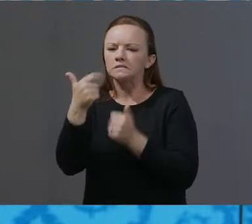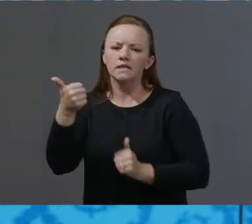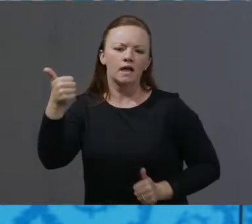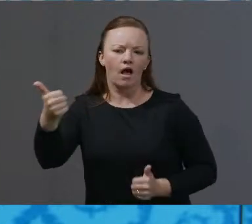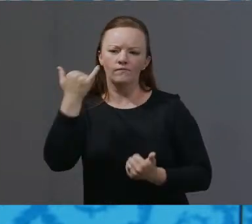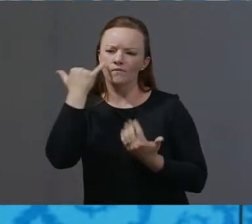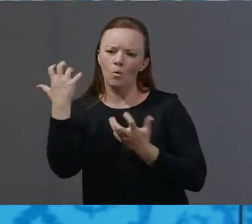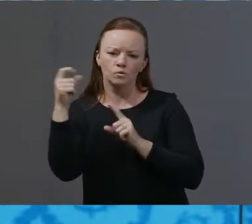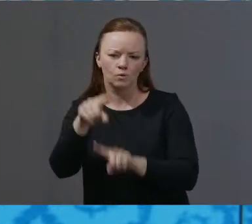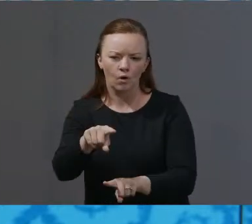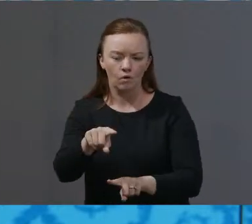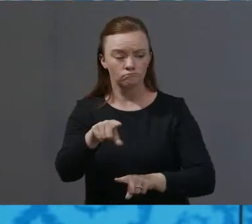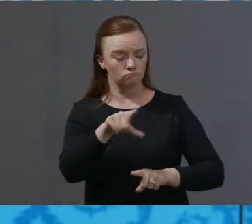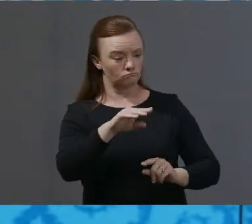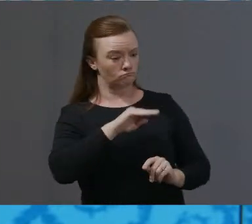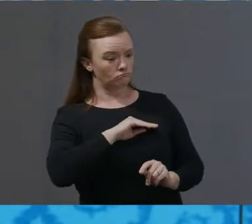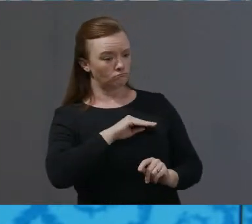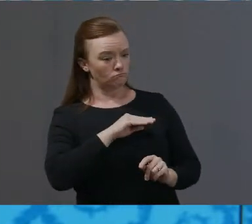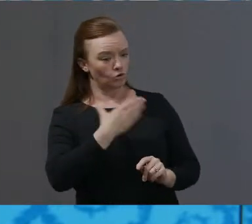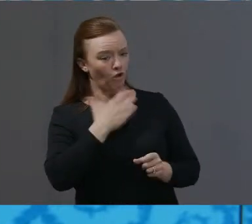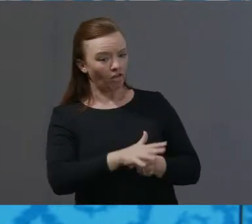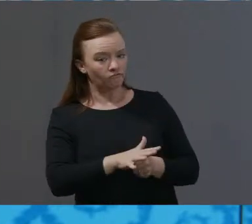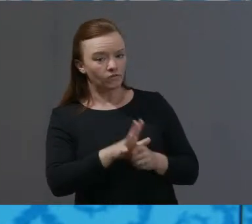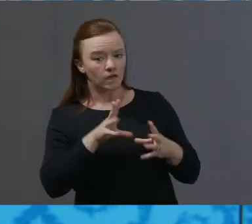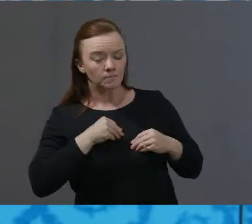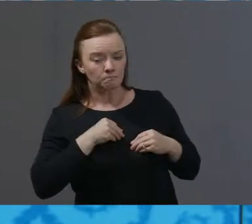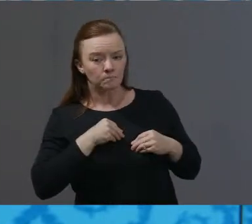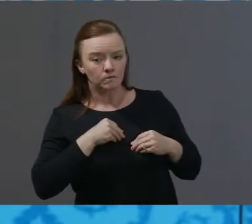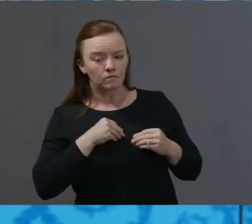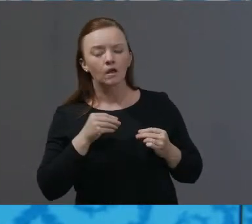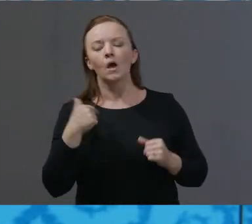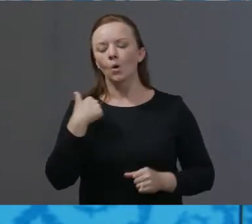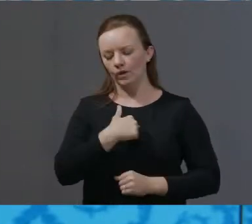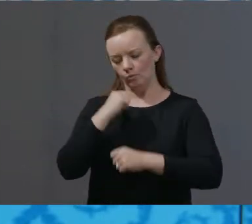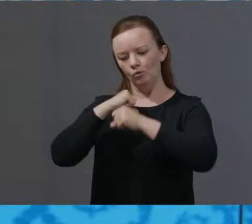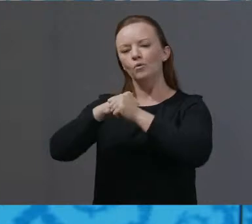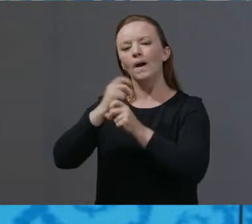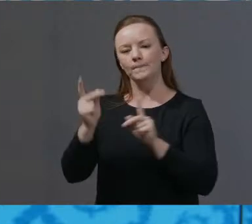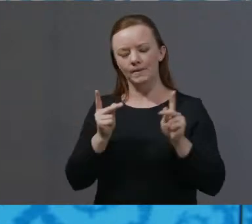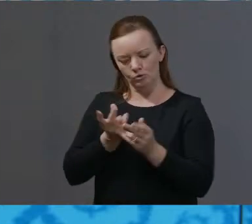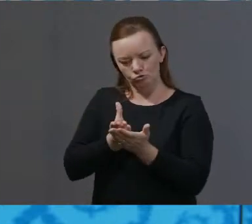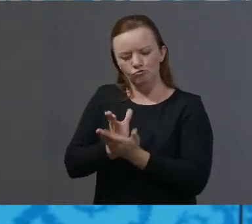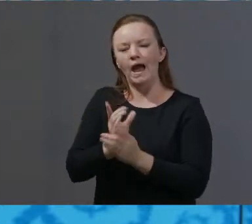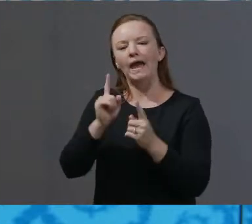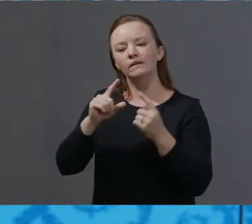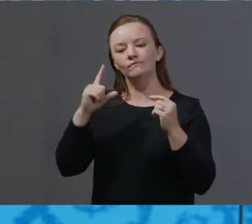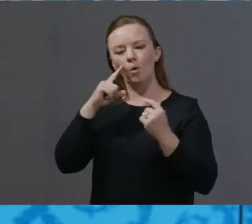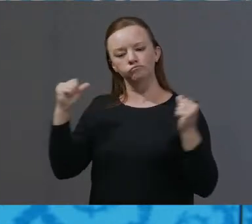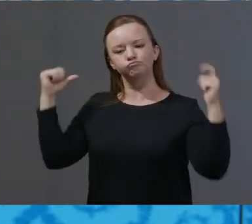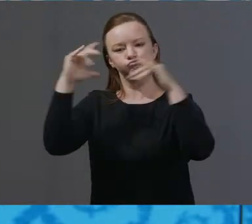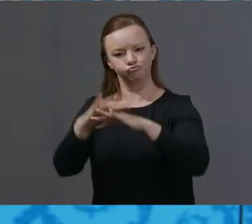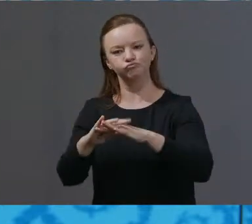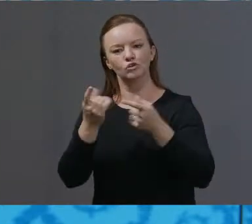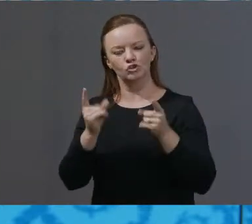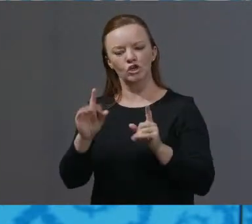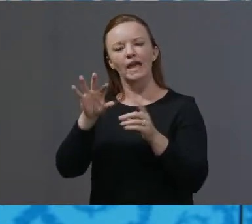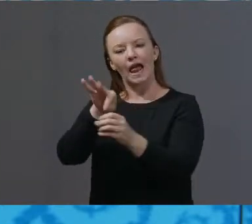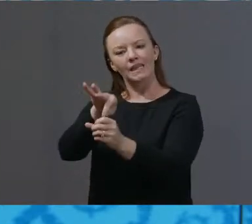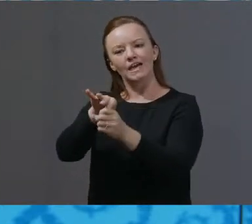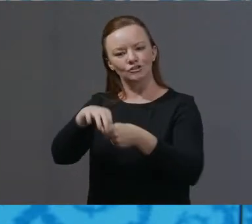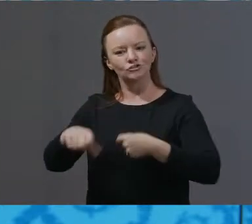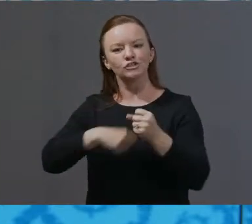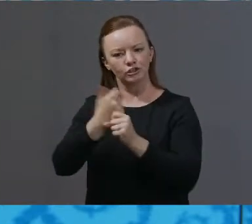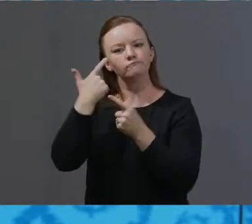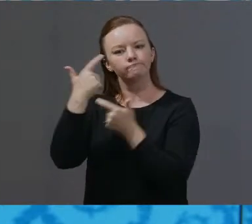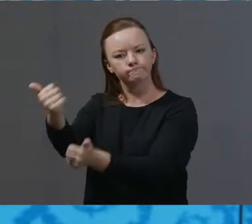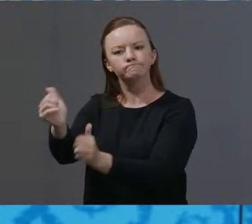do? We're going to protect people's rights to assemble in an election year. We're going to go to the Zoom board next,